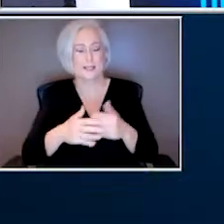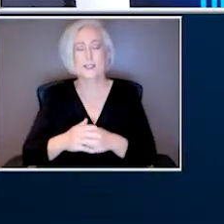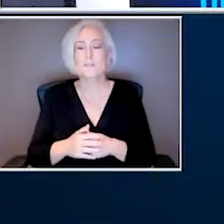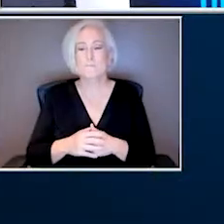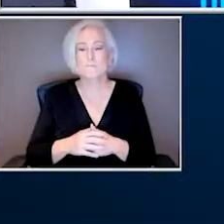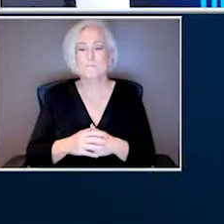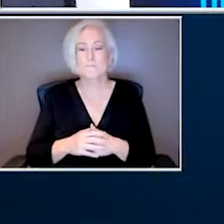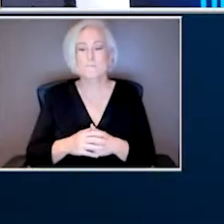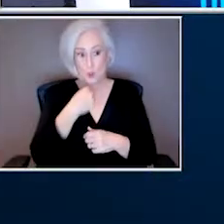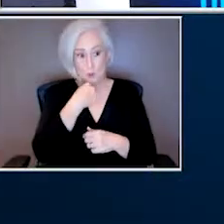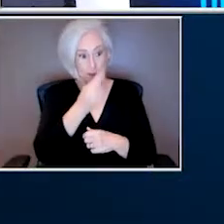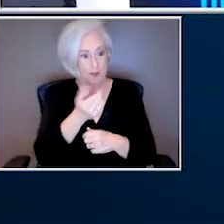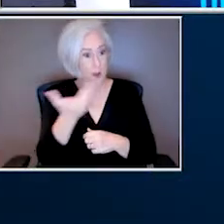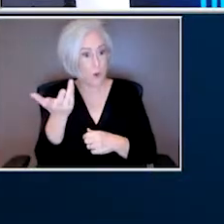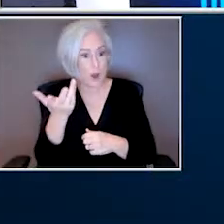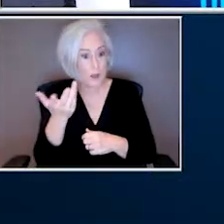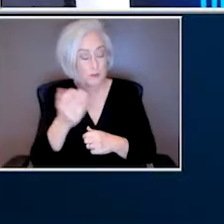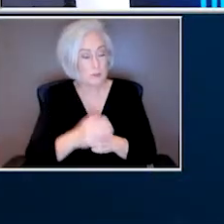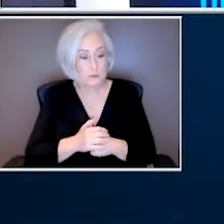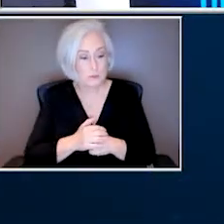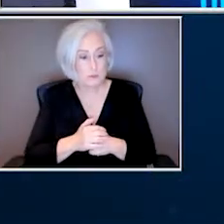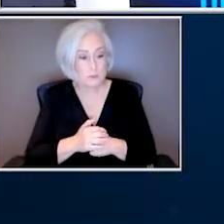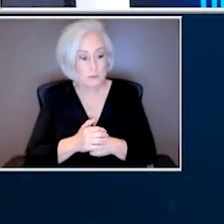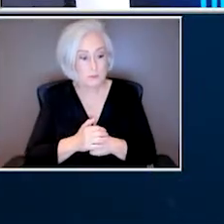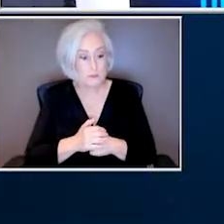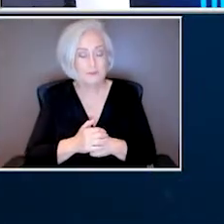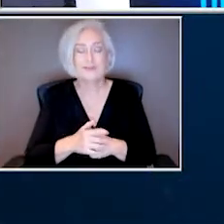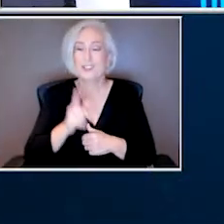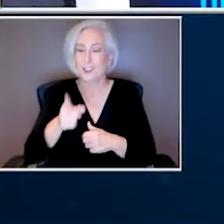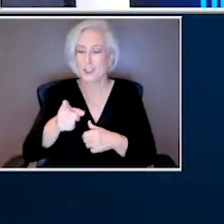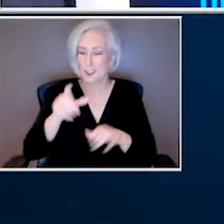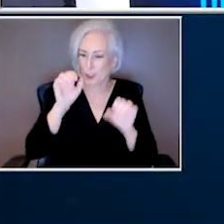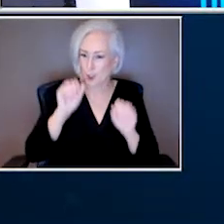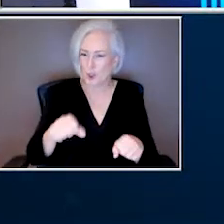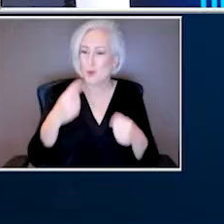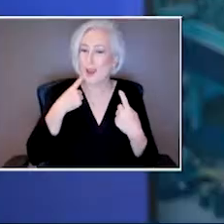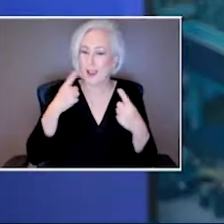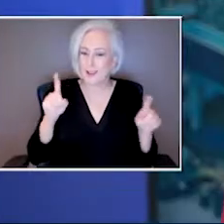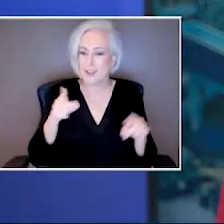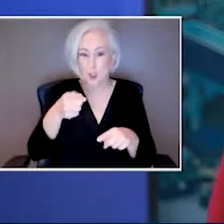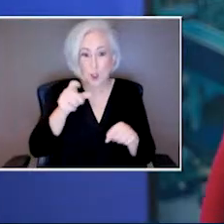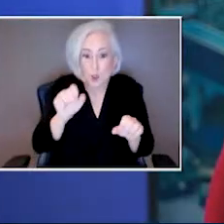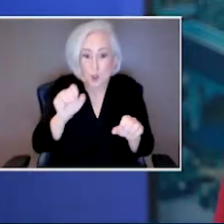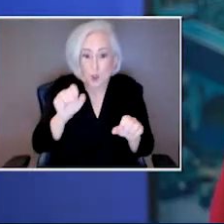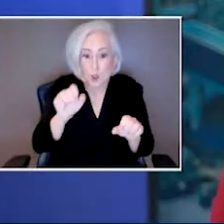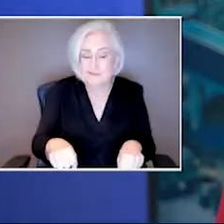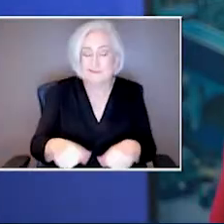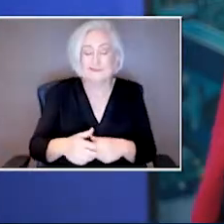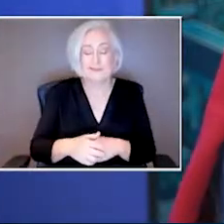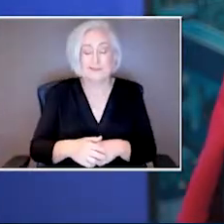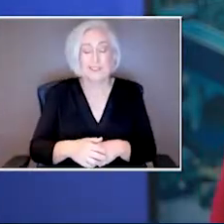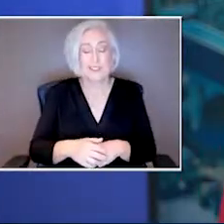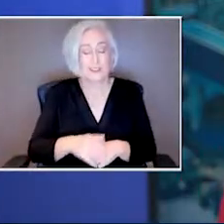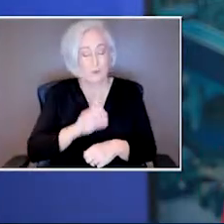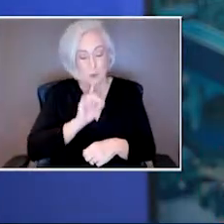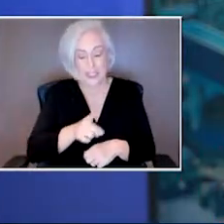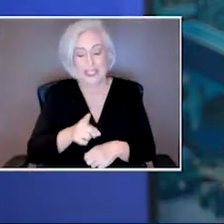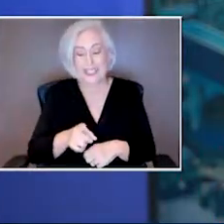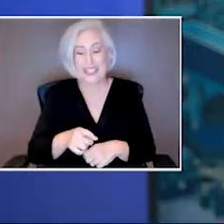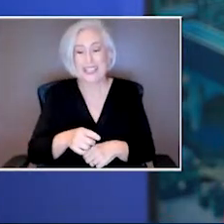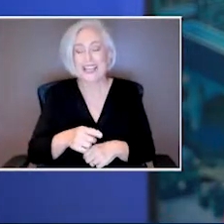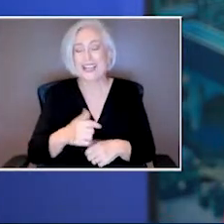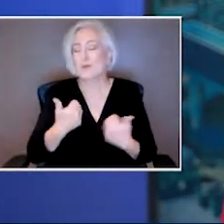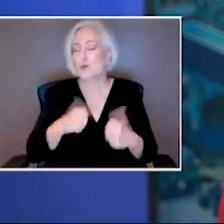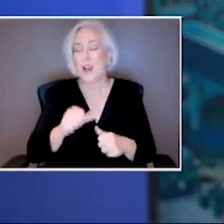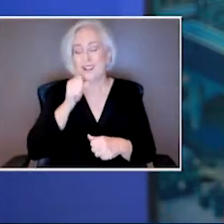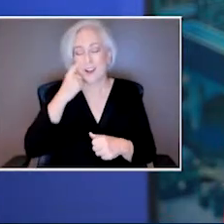them? You got this. You've got this. Yeah, you've got this. I mean, truly... I'm trying not to cry. Emily